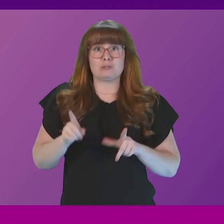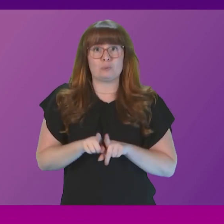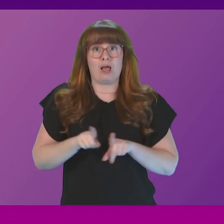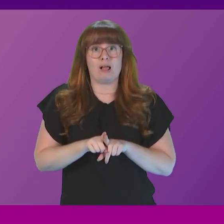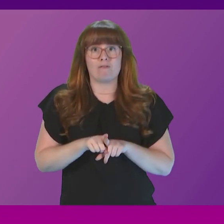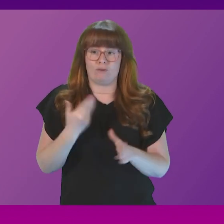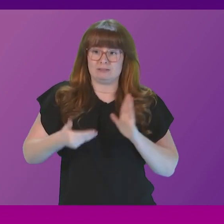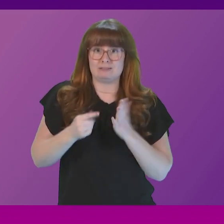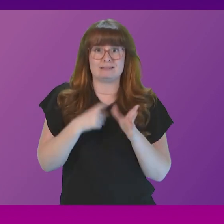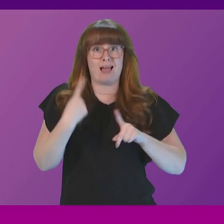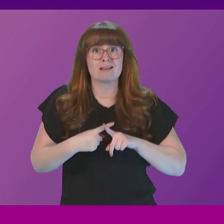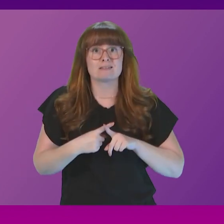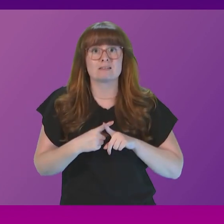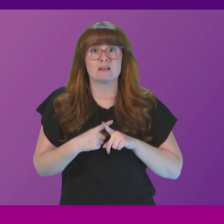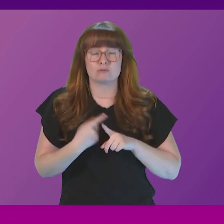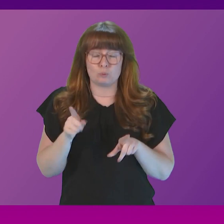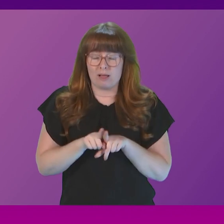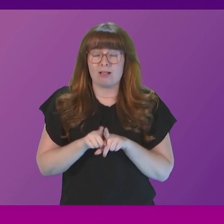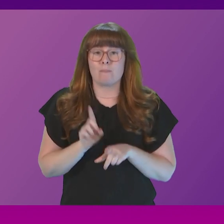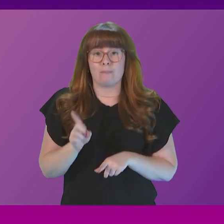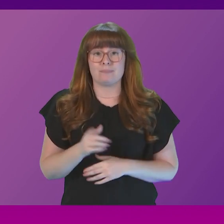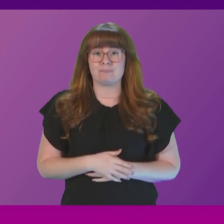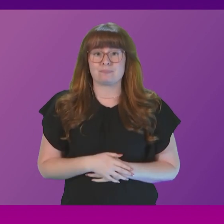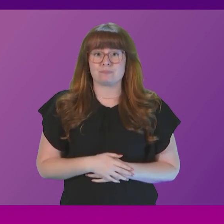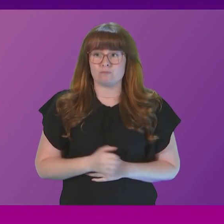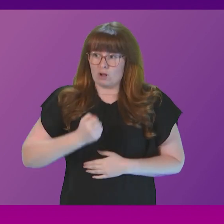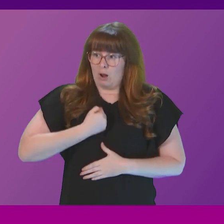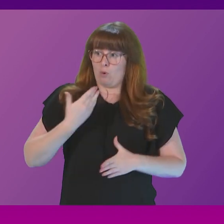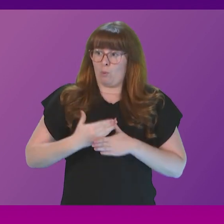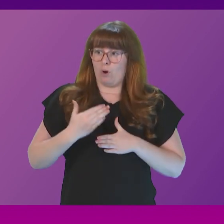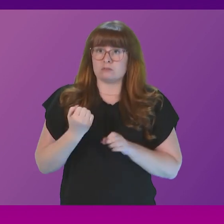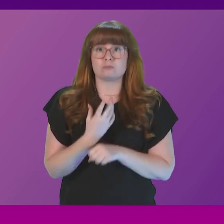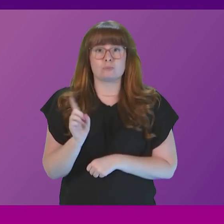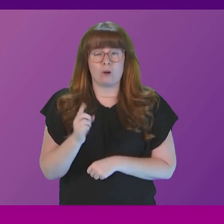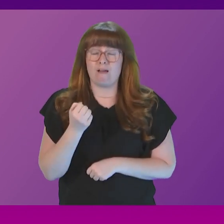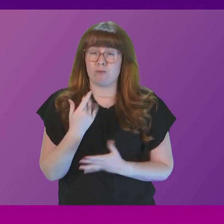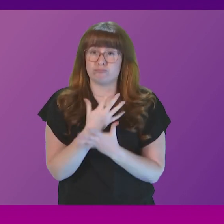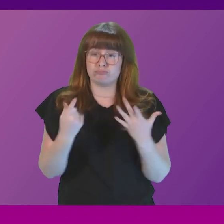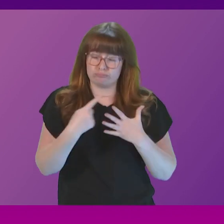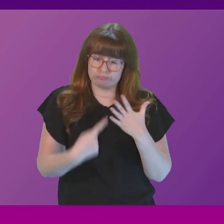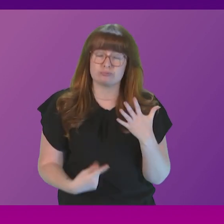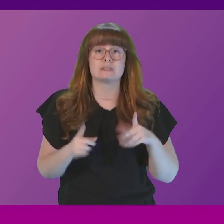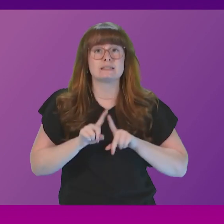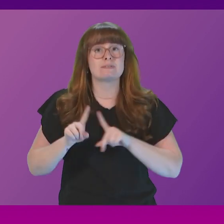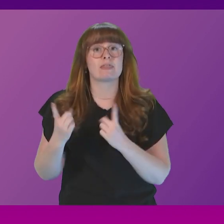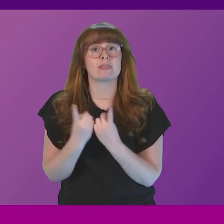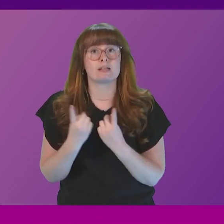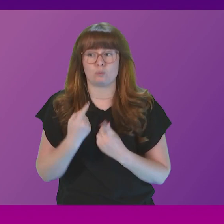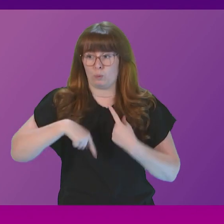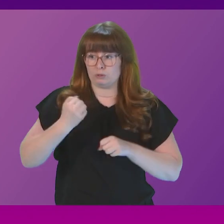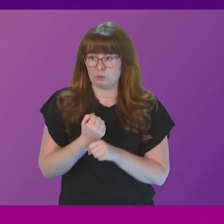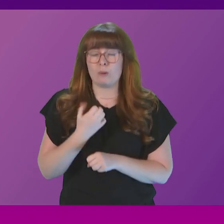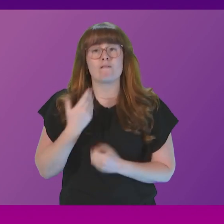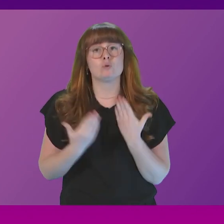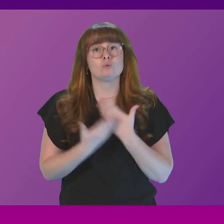additional tax receipts as well. In terms of what we're doing to prepare, there's a number of things that we are doing. So we have the